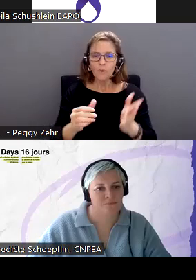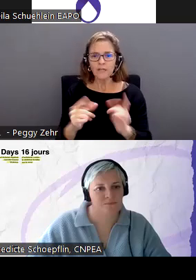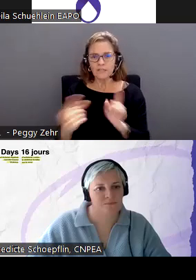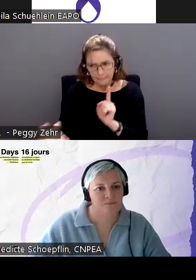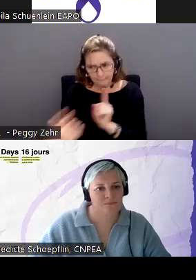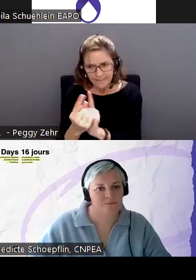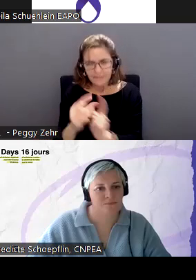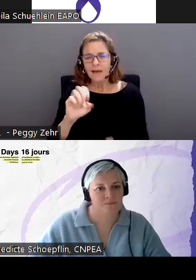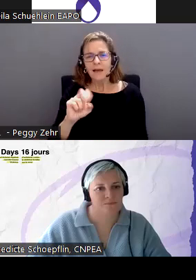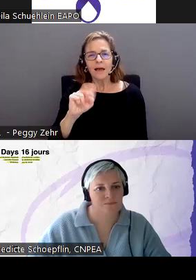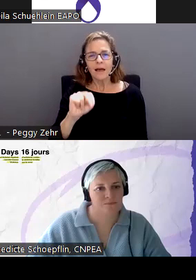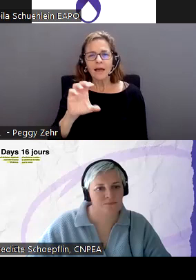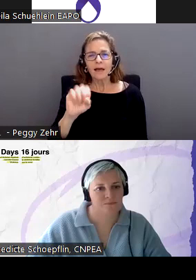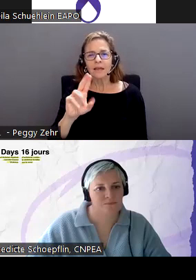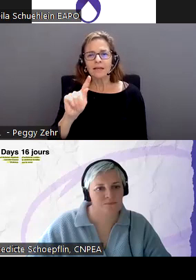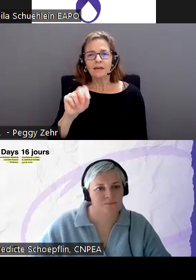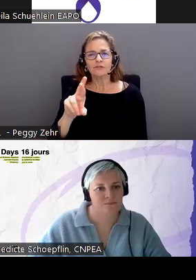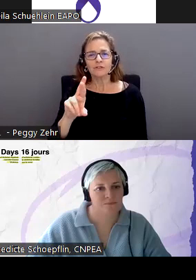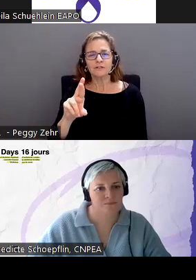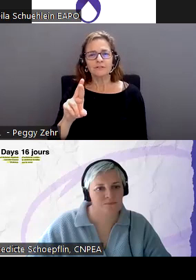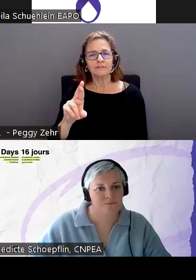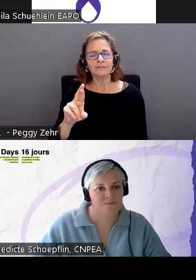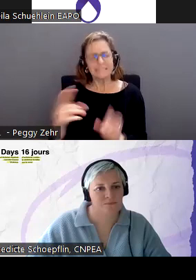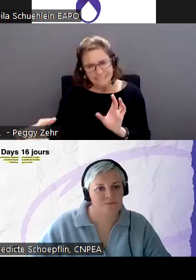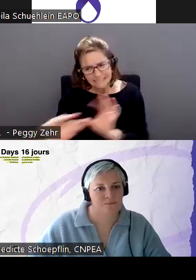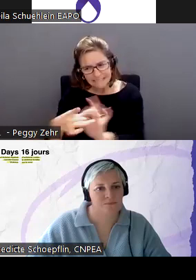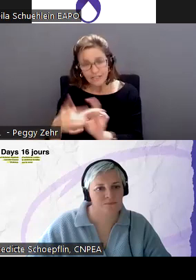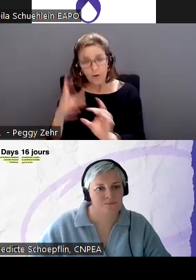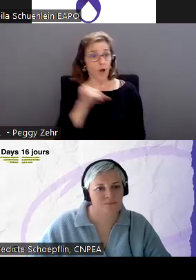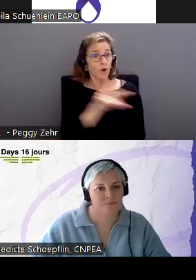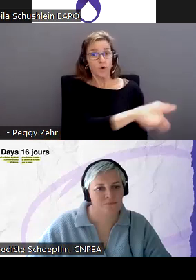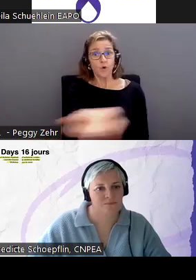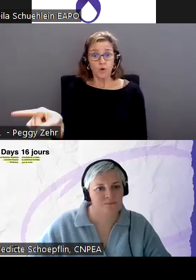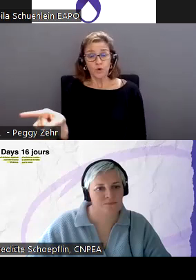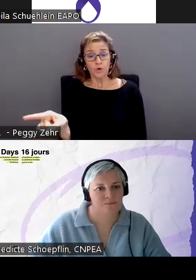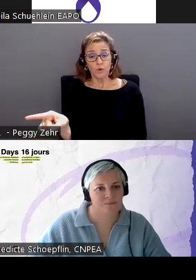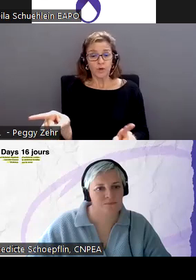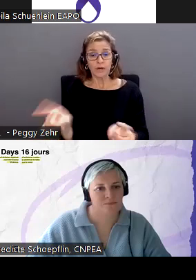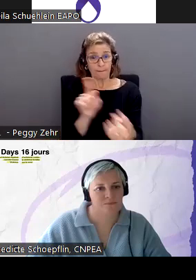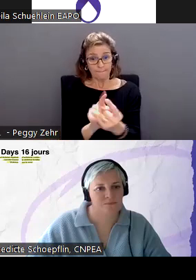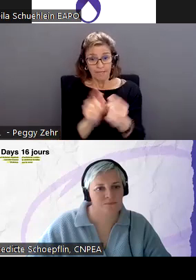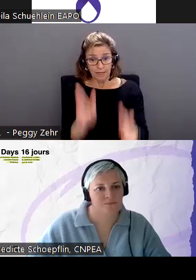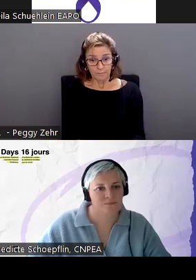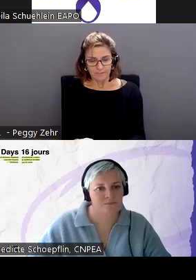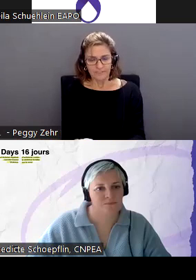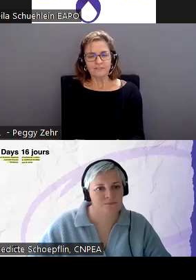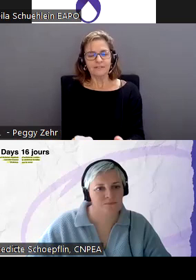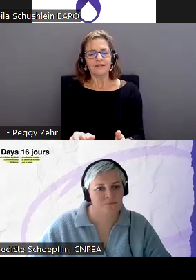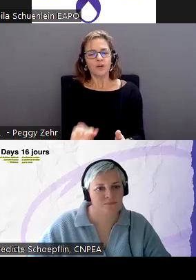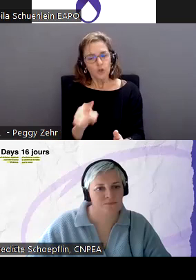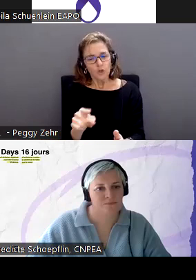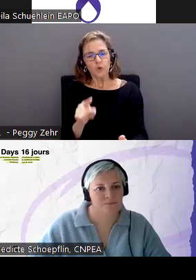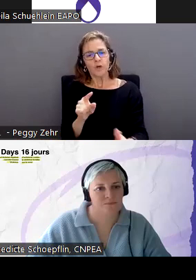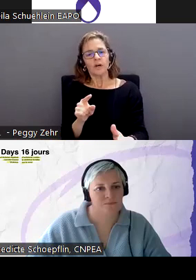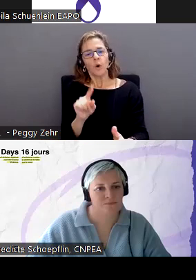Because you are the intervention point in a complex system. And I think that often we feel like we are